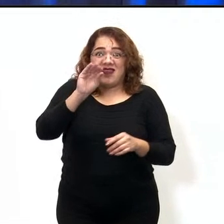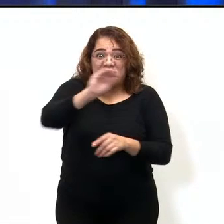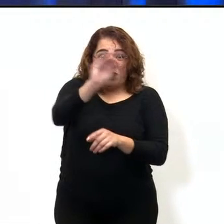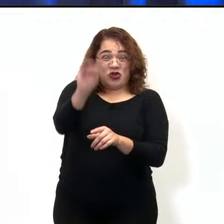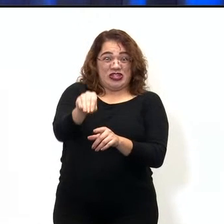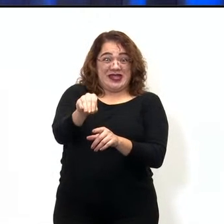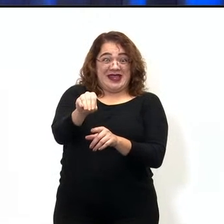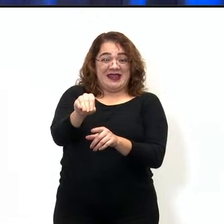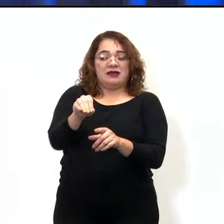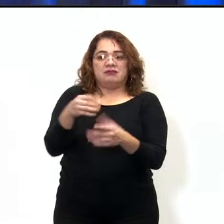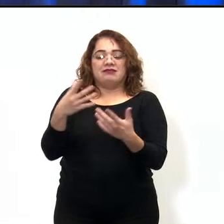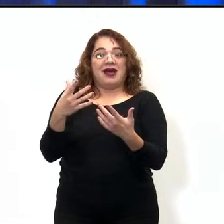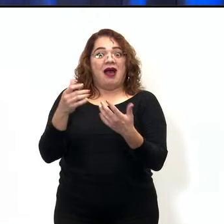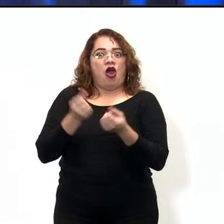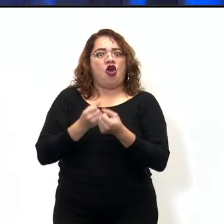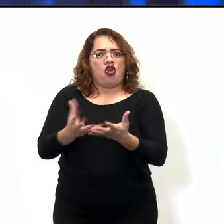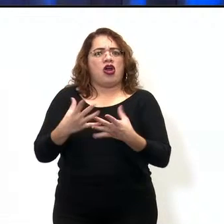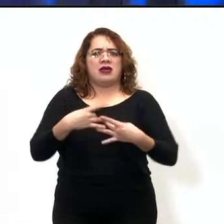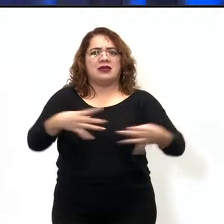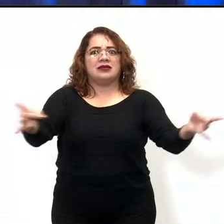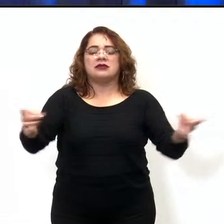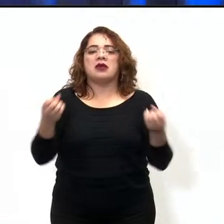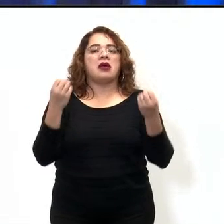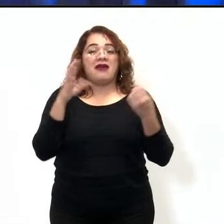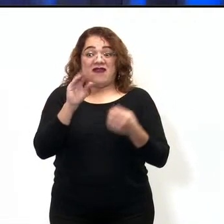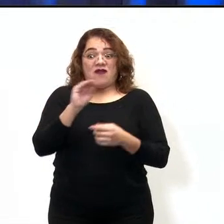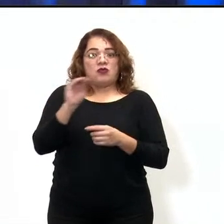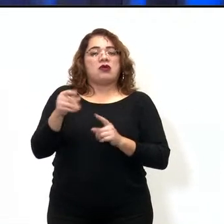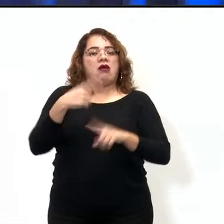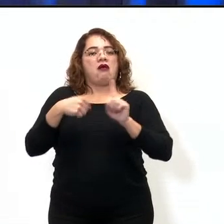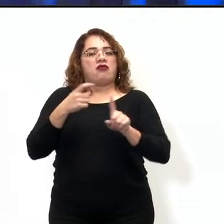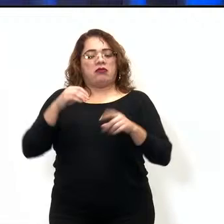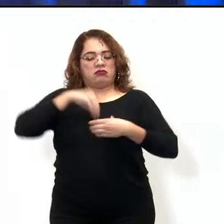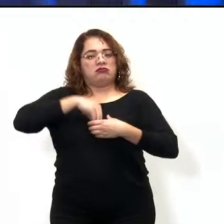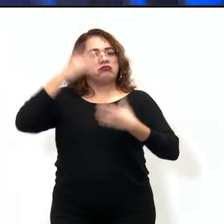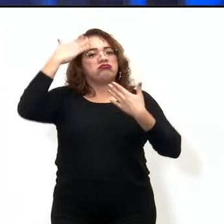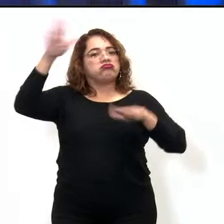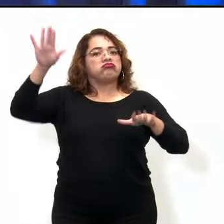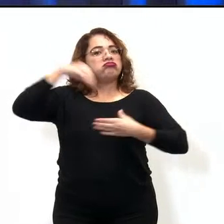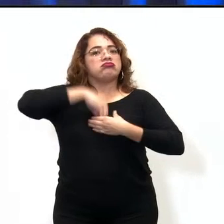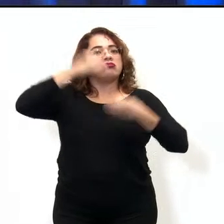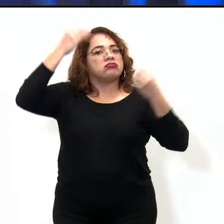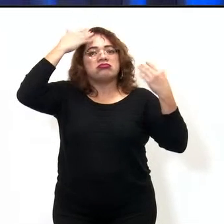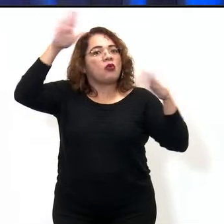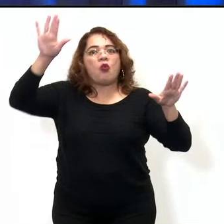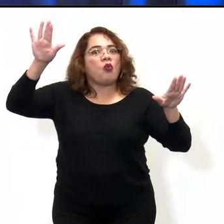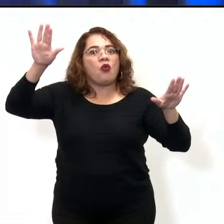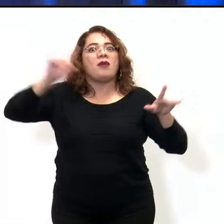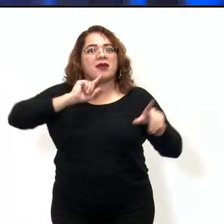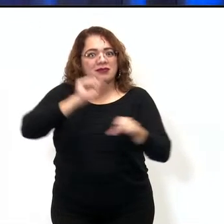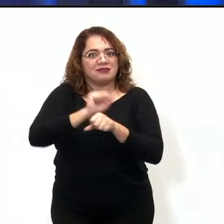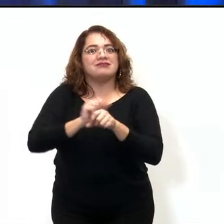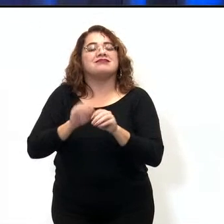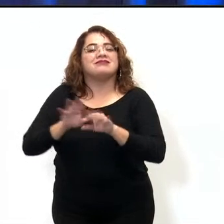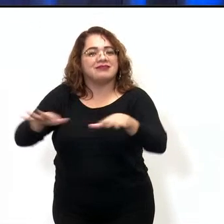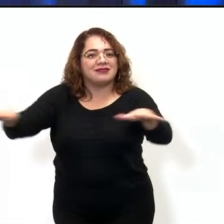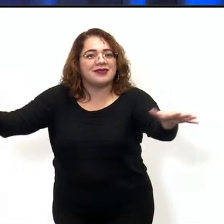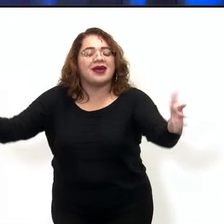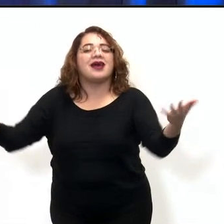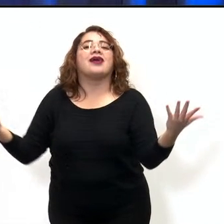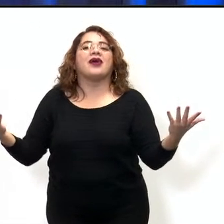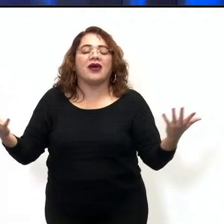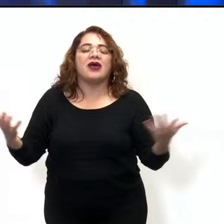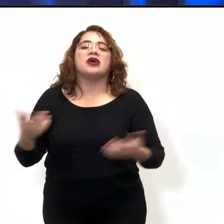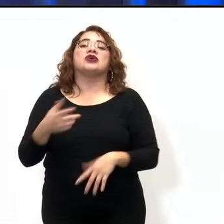or pre-symptomatic. So while we understand the feeling of safety when you test, it is not an absolute, and we ask you